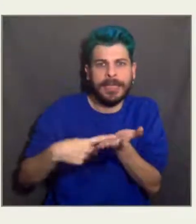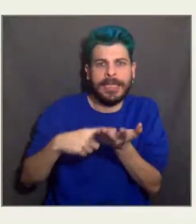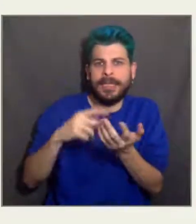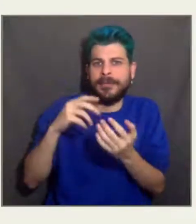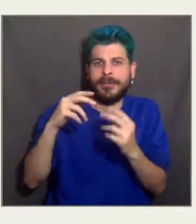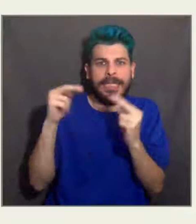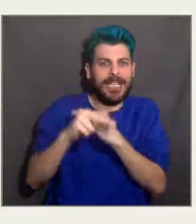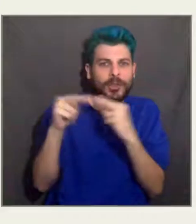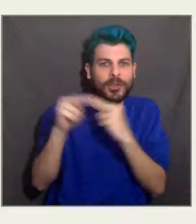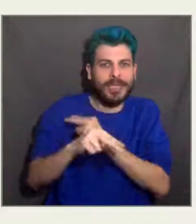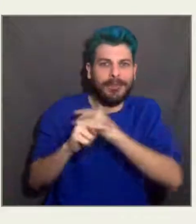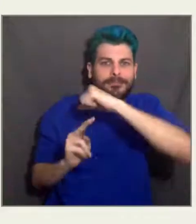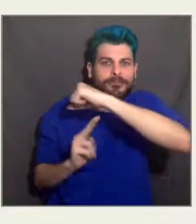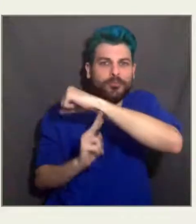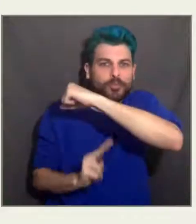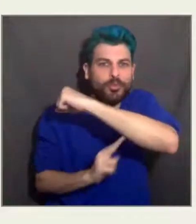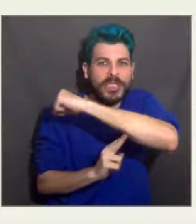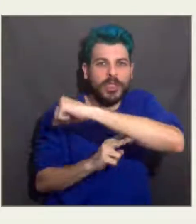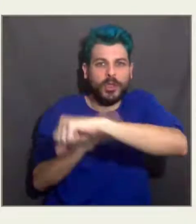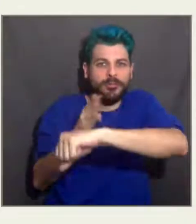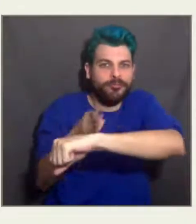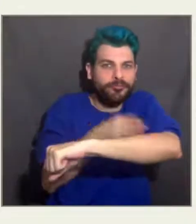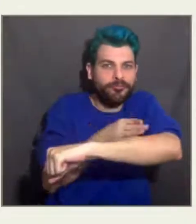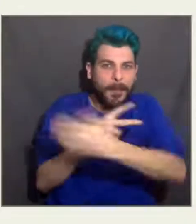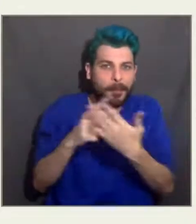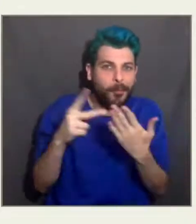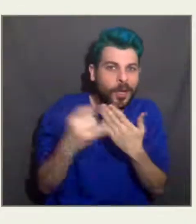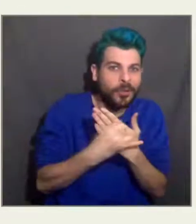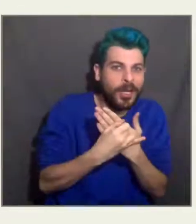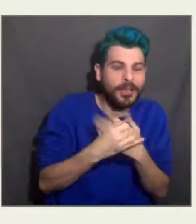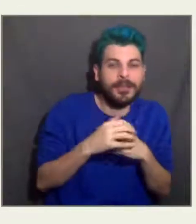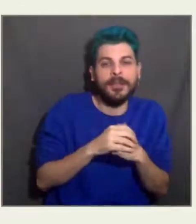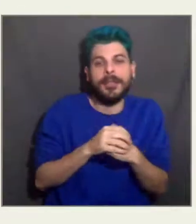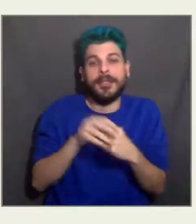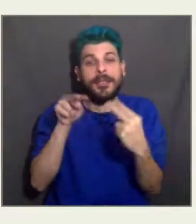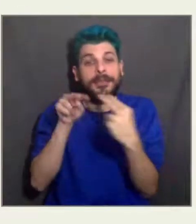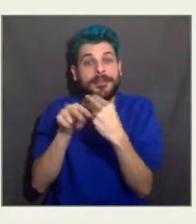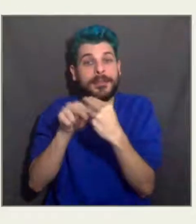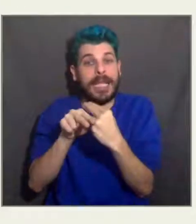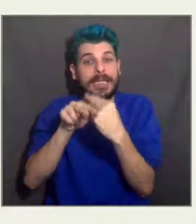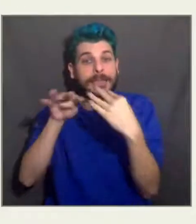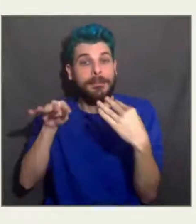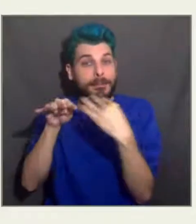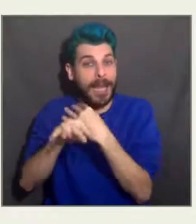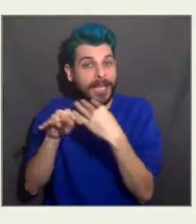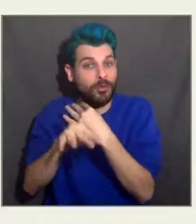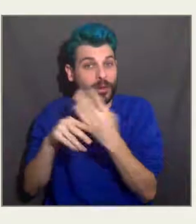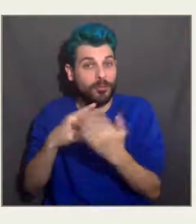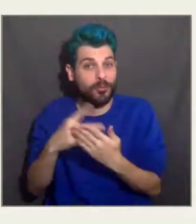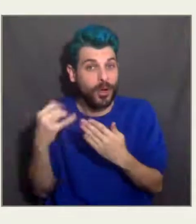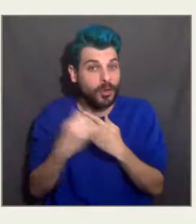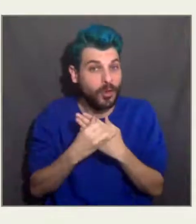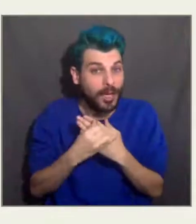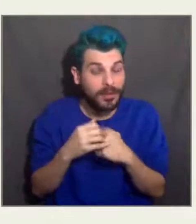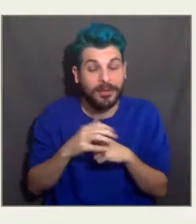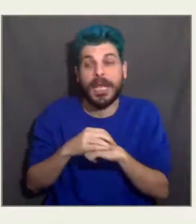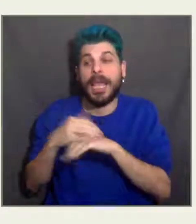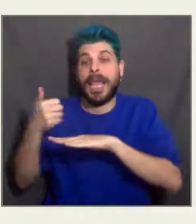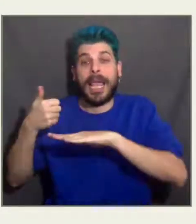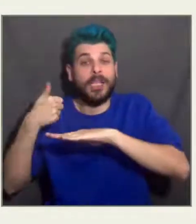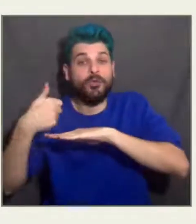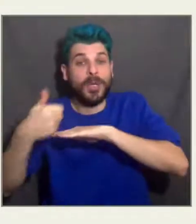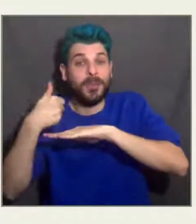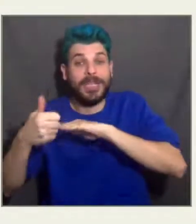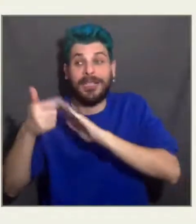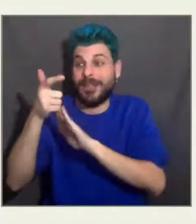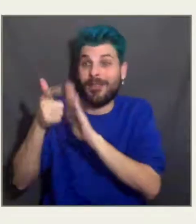in the Rose Quarter with the expansion project, and we even got some questions about the transportation measure that didn't quite make it